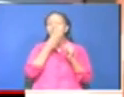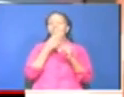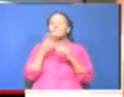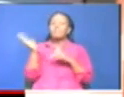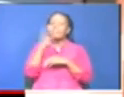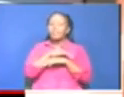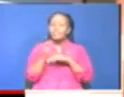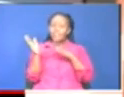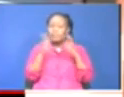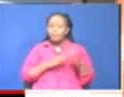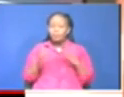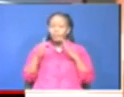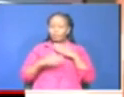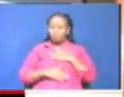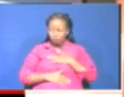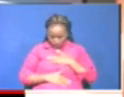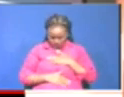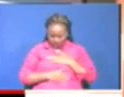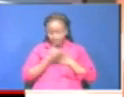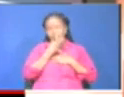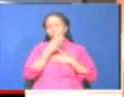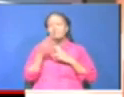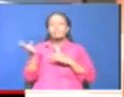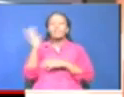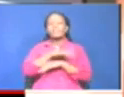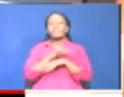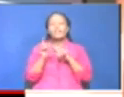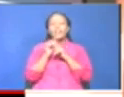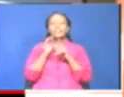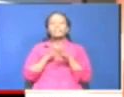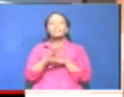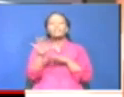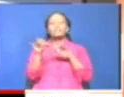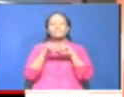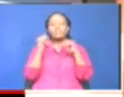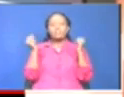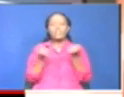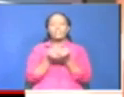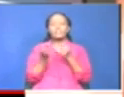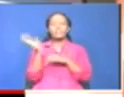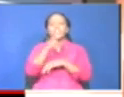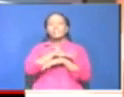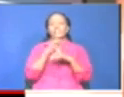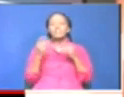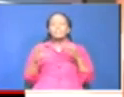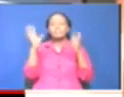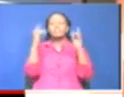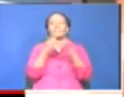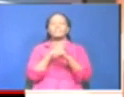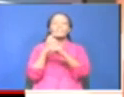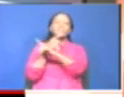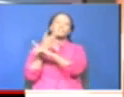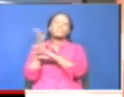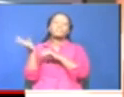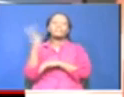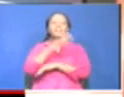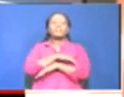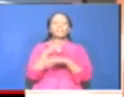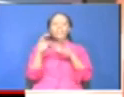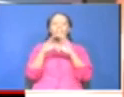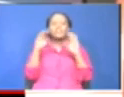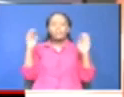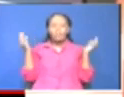fatherhood, paternal bonds, and influence in the society. The day is held on various dates across the world, and different